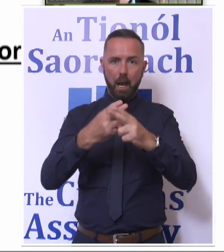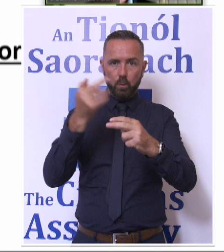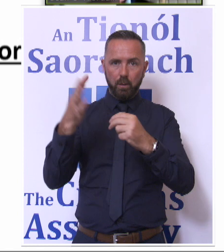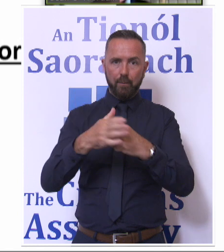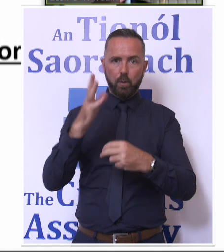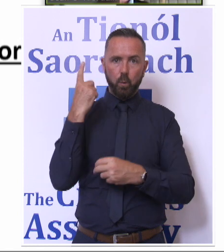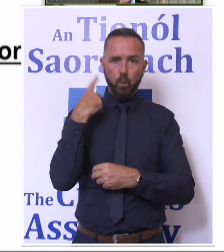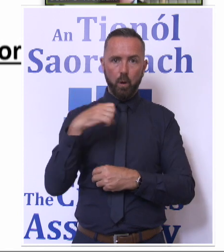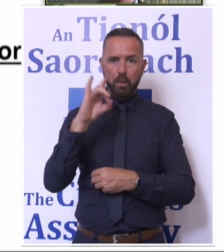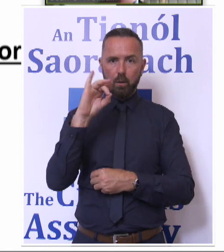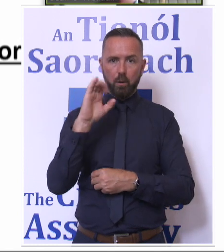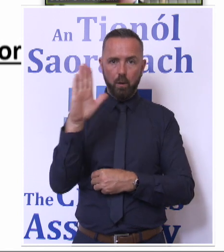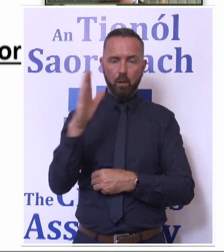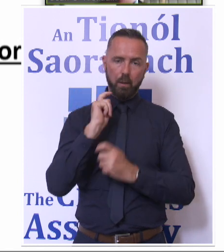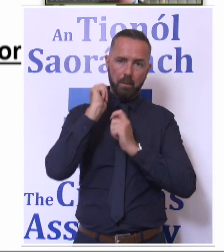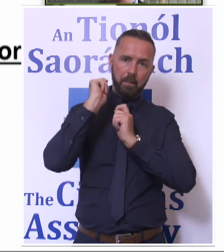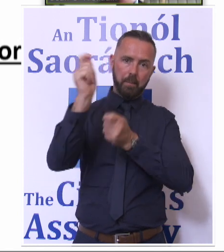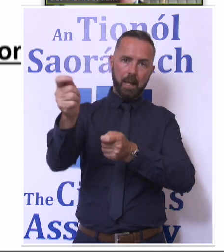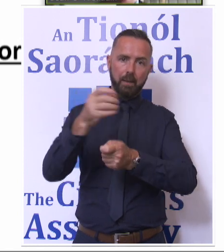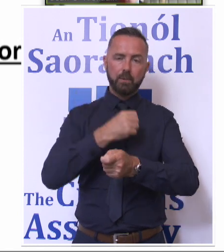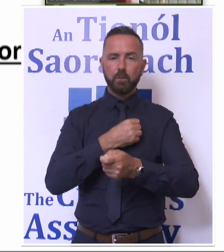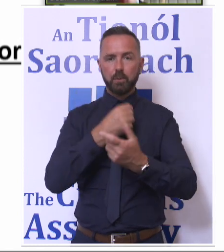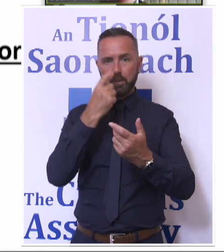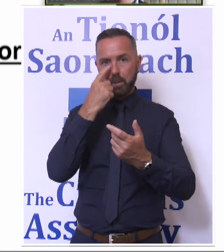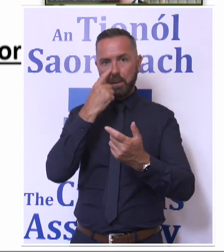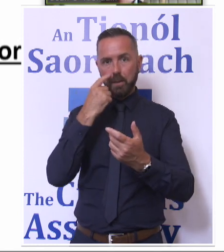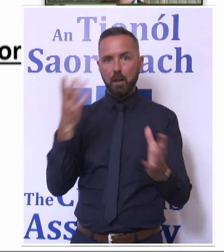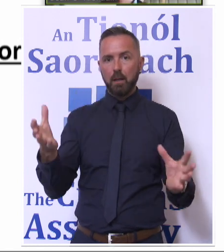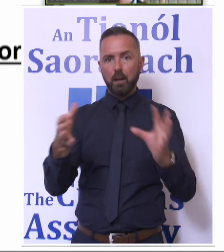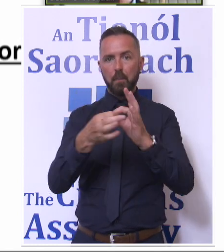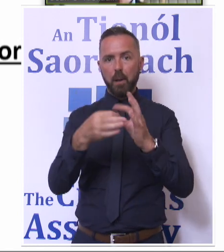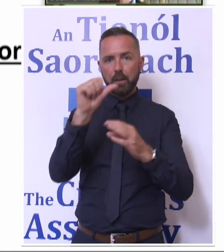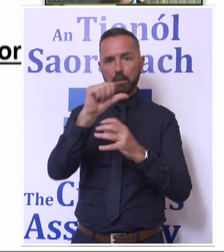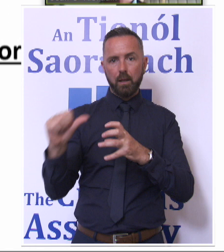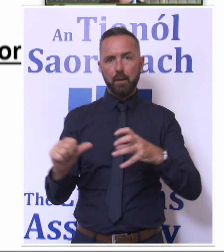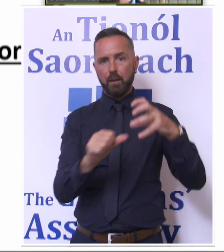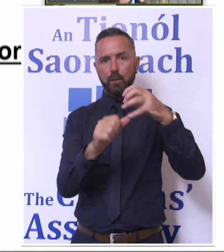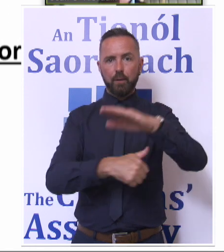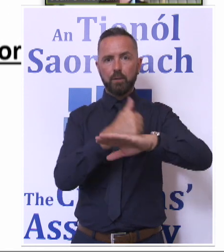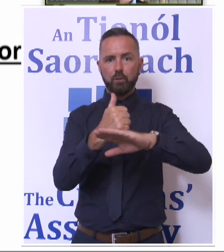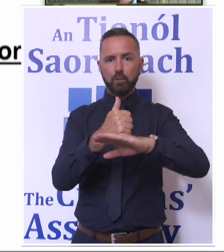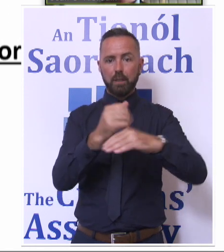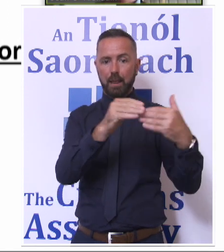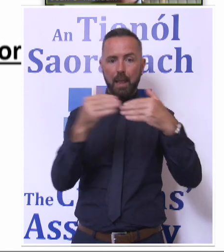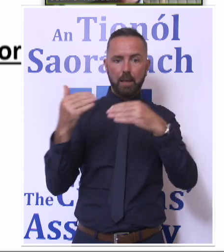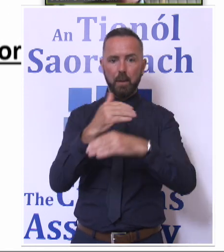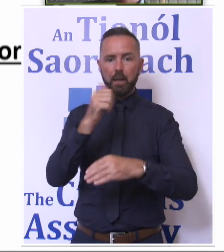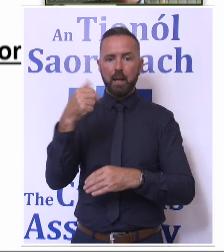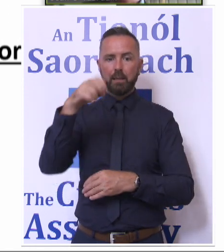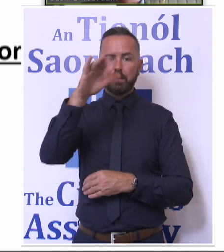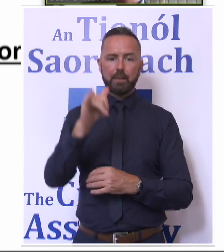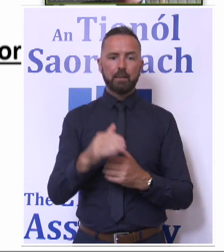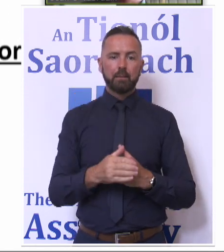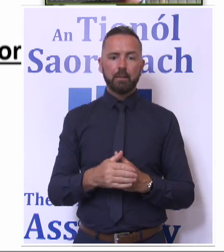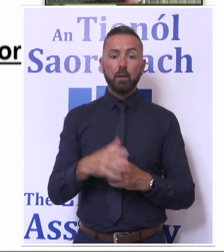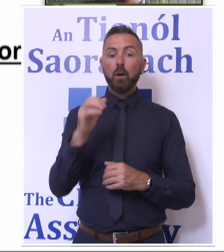particular, back into the combined authority structure headed up by Andy. But as Andy